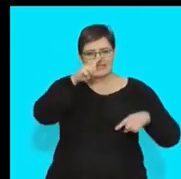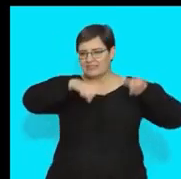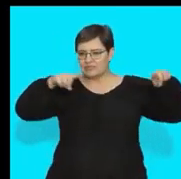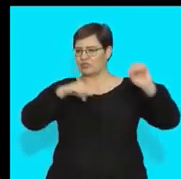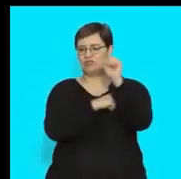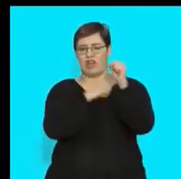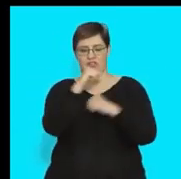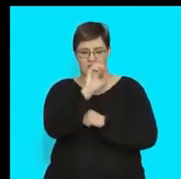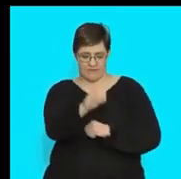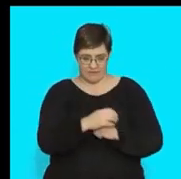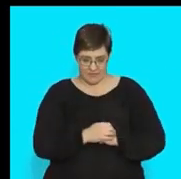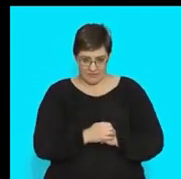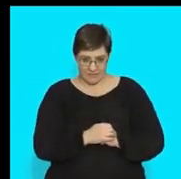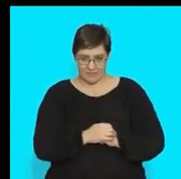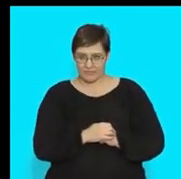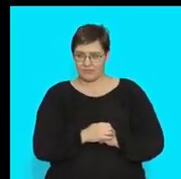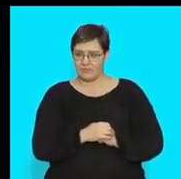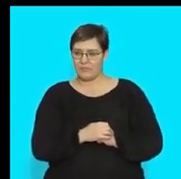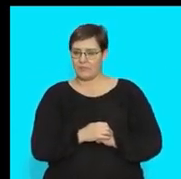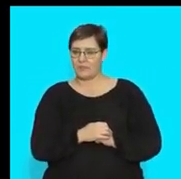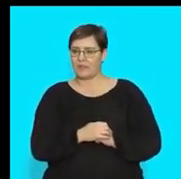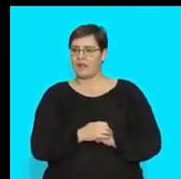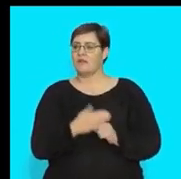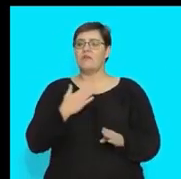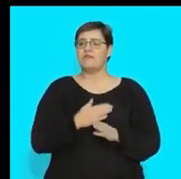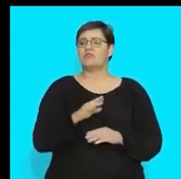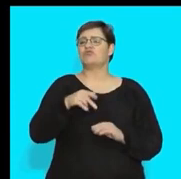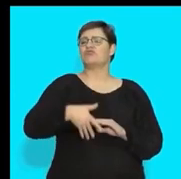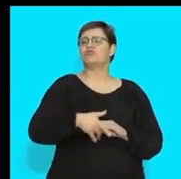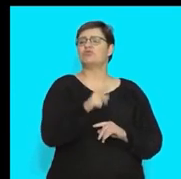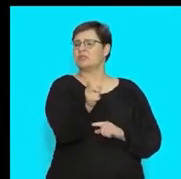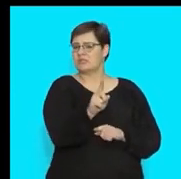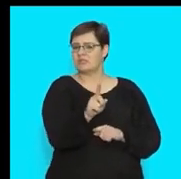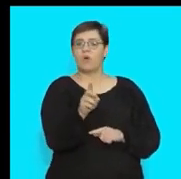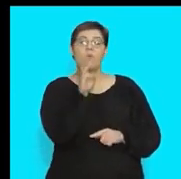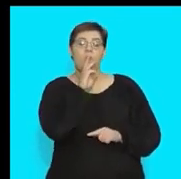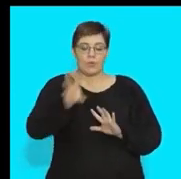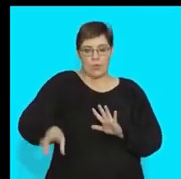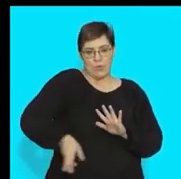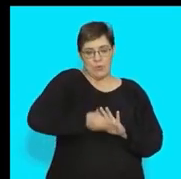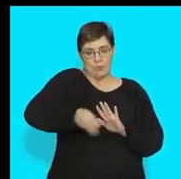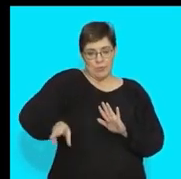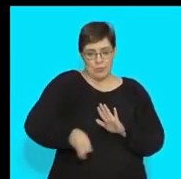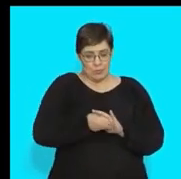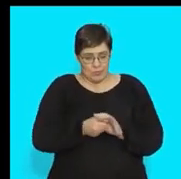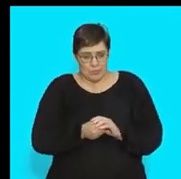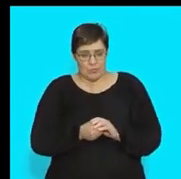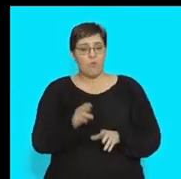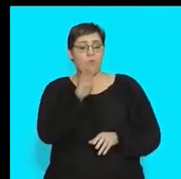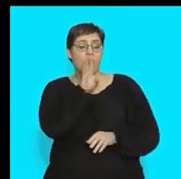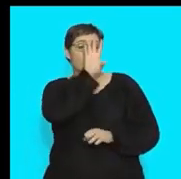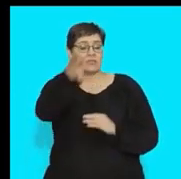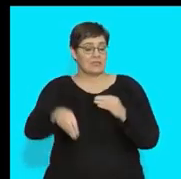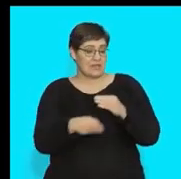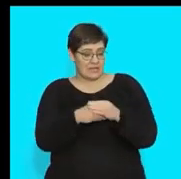the different structure that we're going to look at. Now, what is the function of a root? To absorb water. Water must